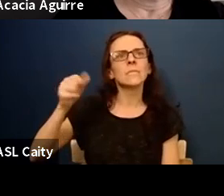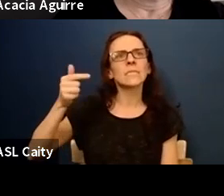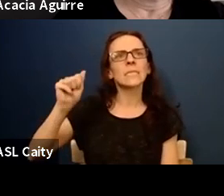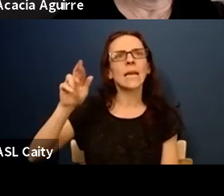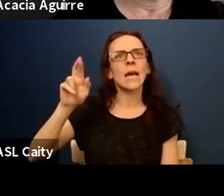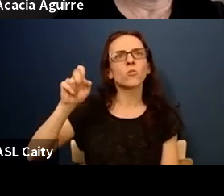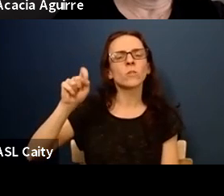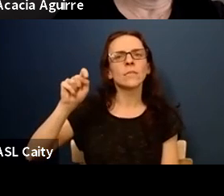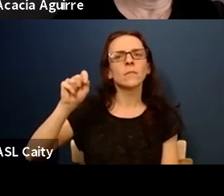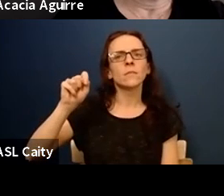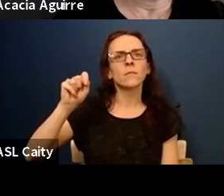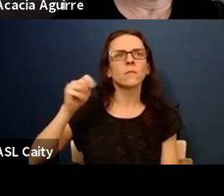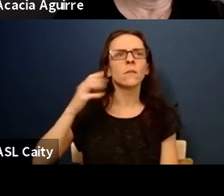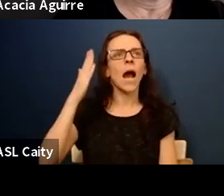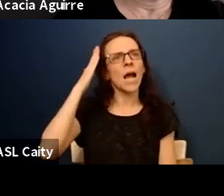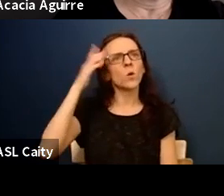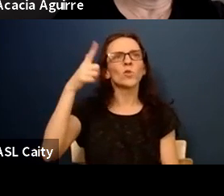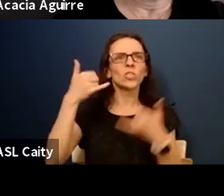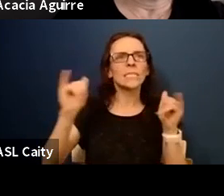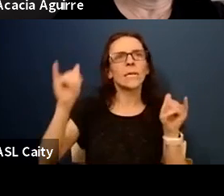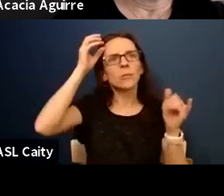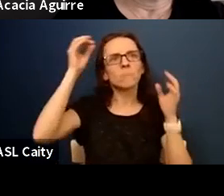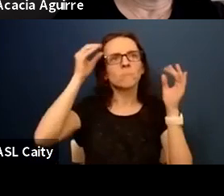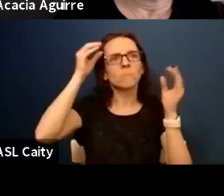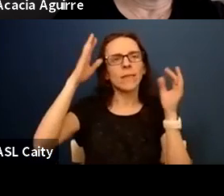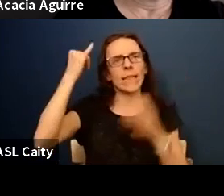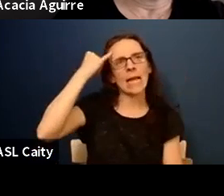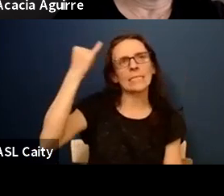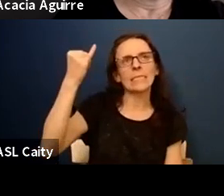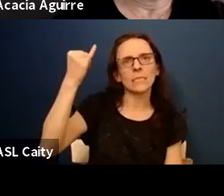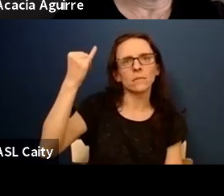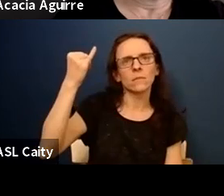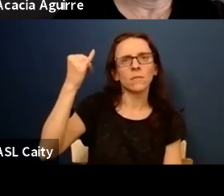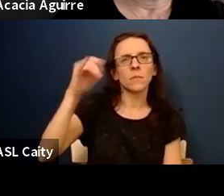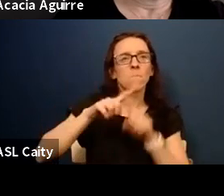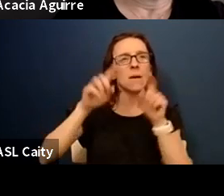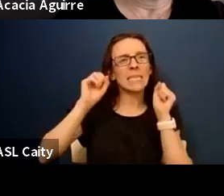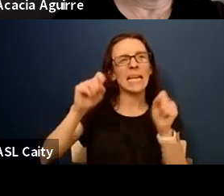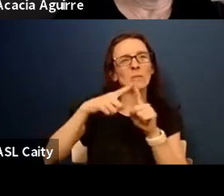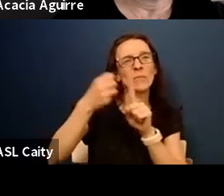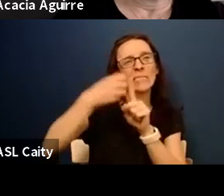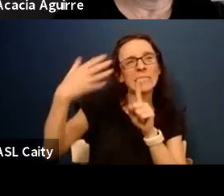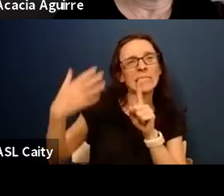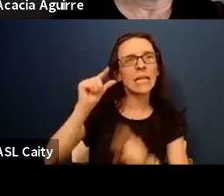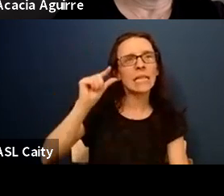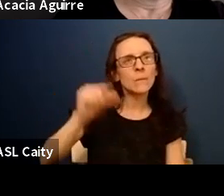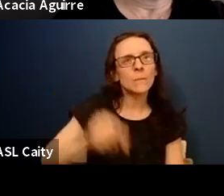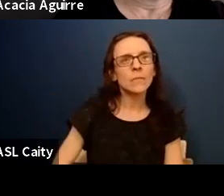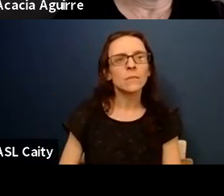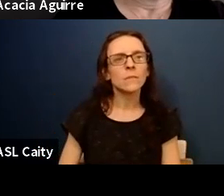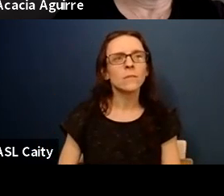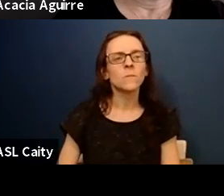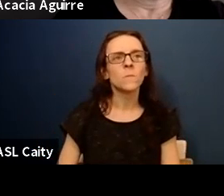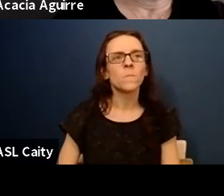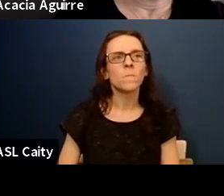And I know you're just formulating the idea. Can you tease it out a little? So if you did, again,